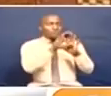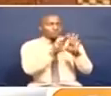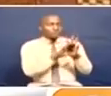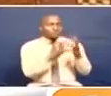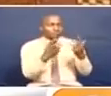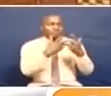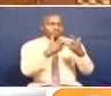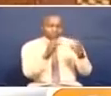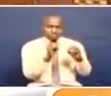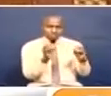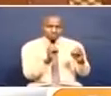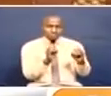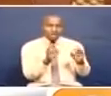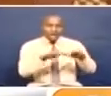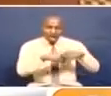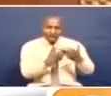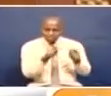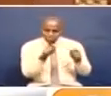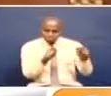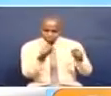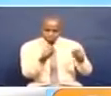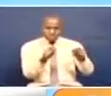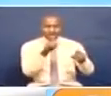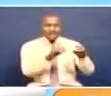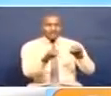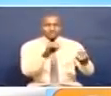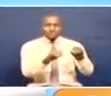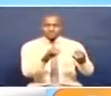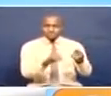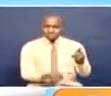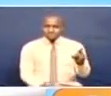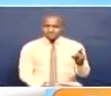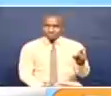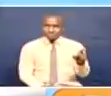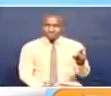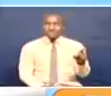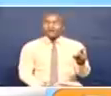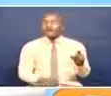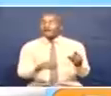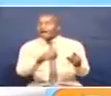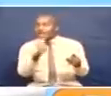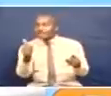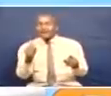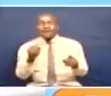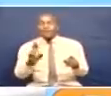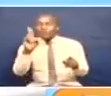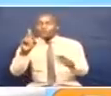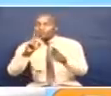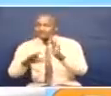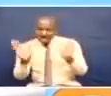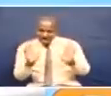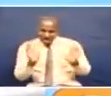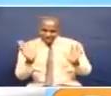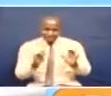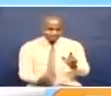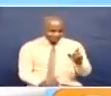in terms of conduct of the election. That's it. The marking scheme is not what the third respondent does. The marking scheme